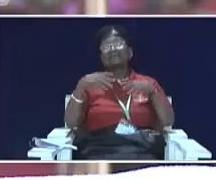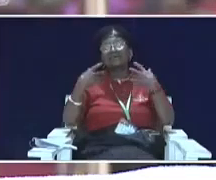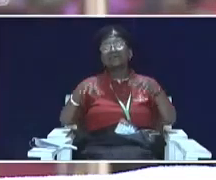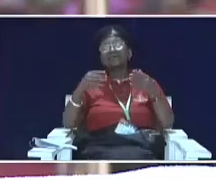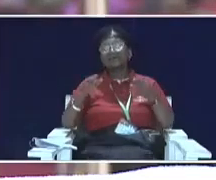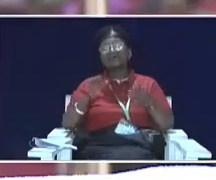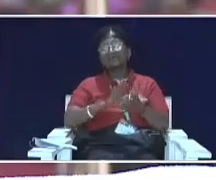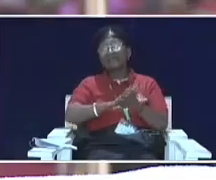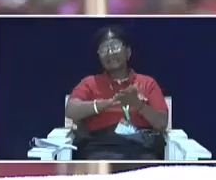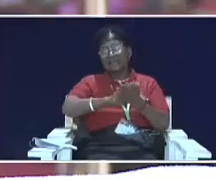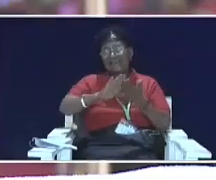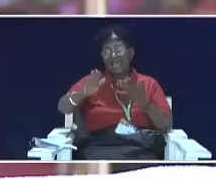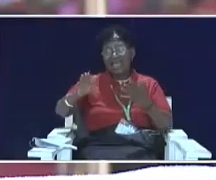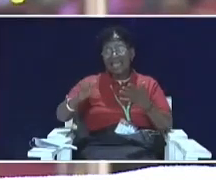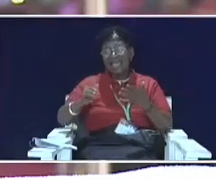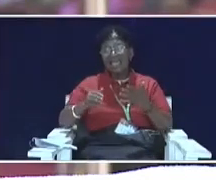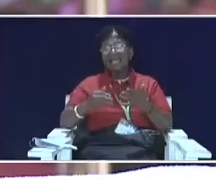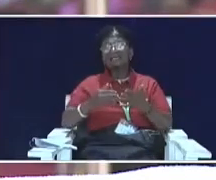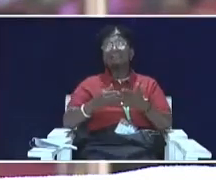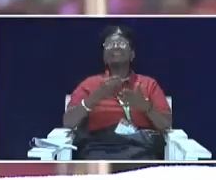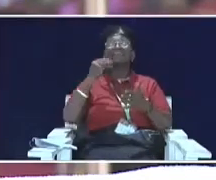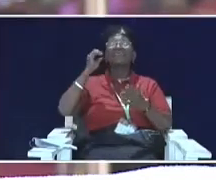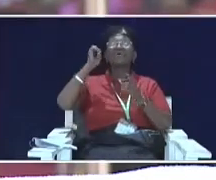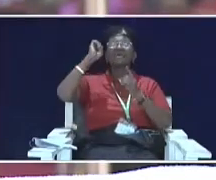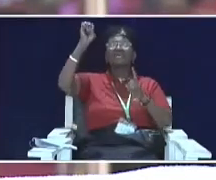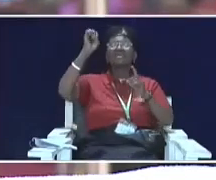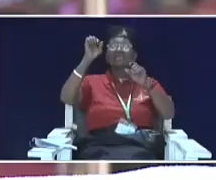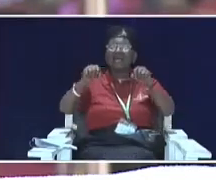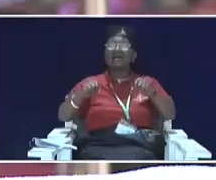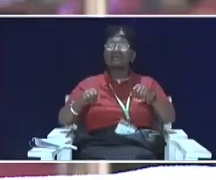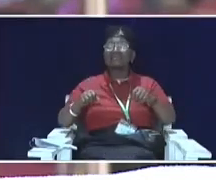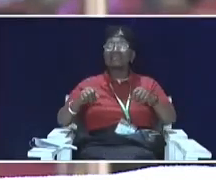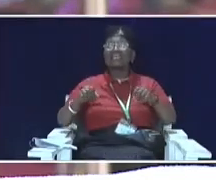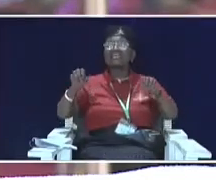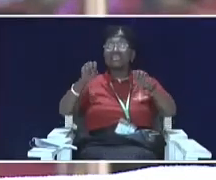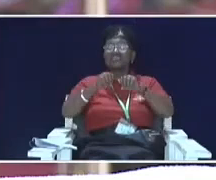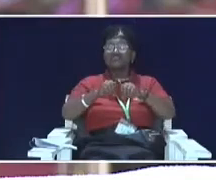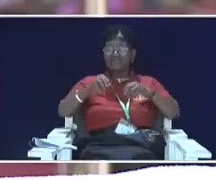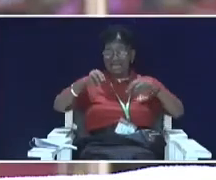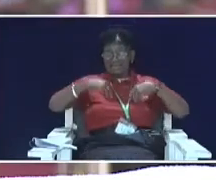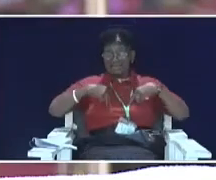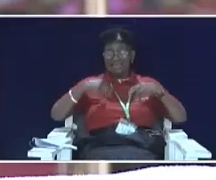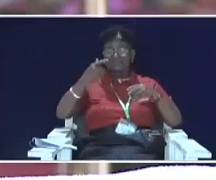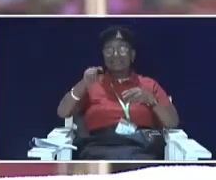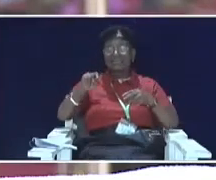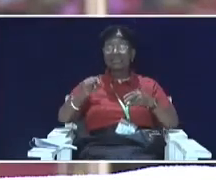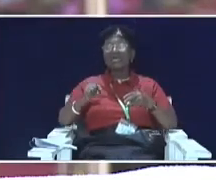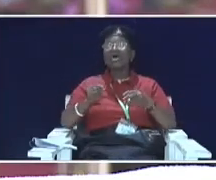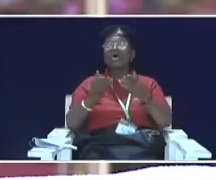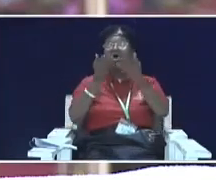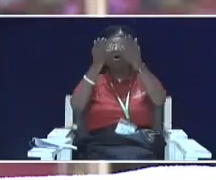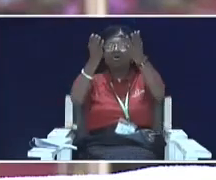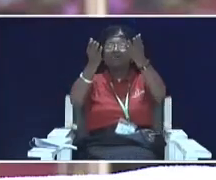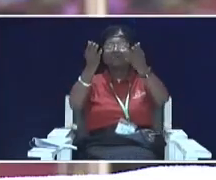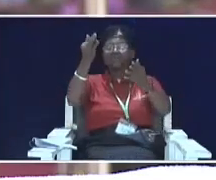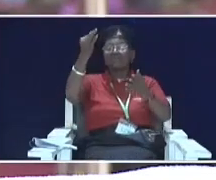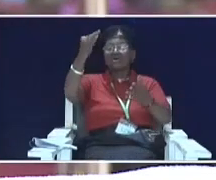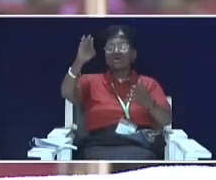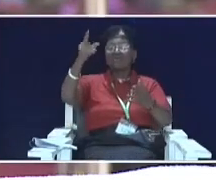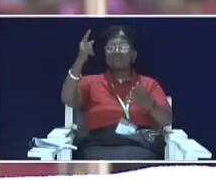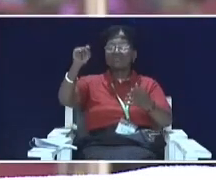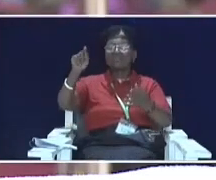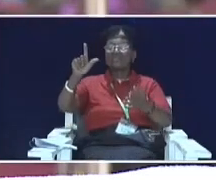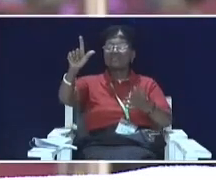Before he can even accept the offerings of the Levites, they needed to